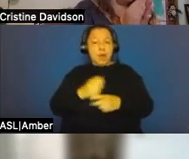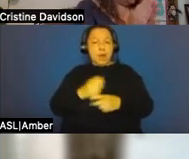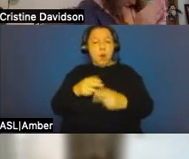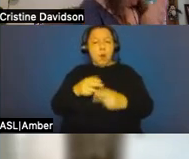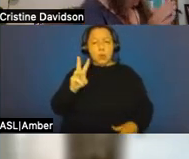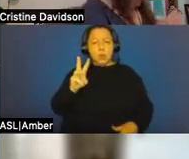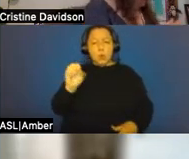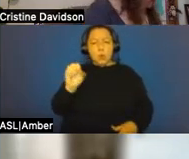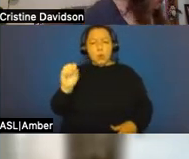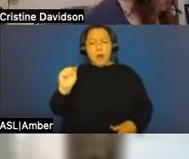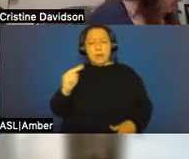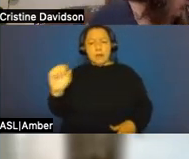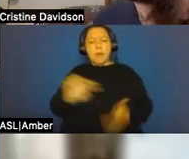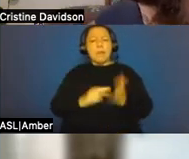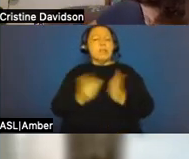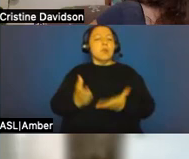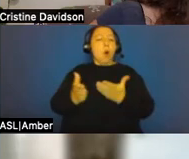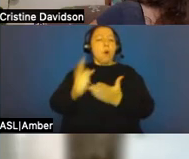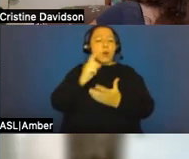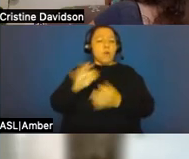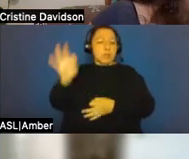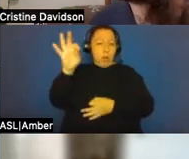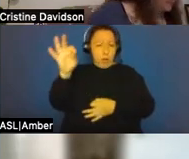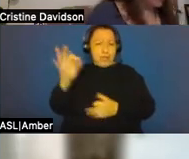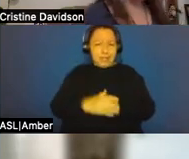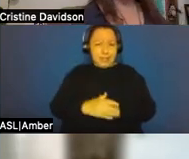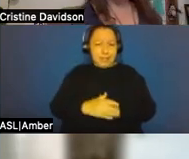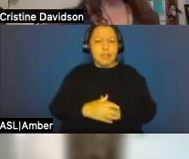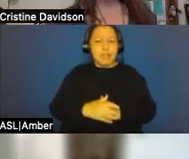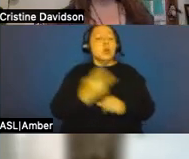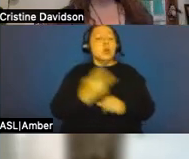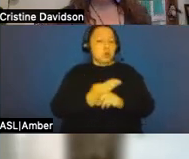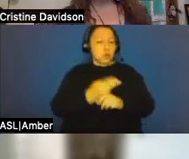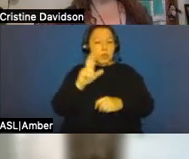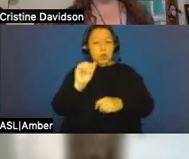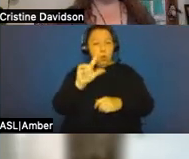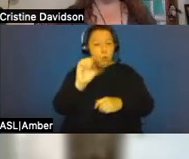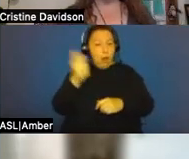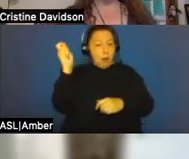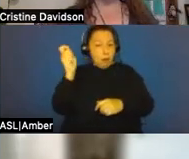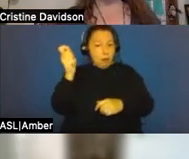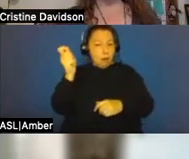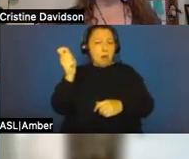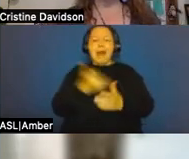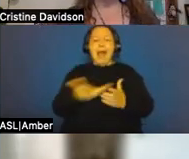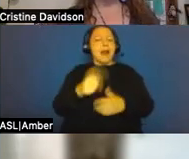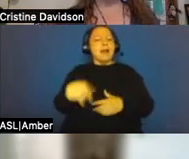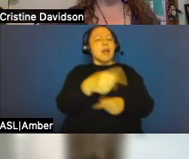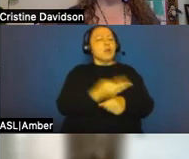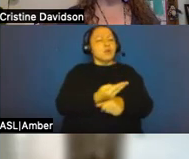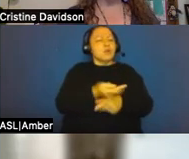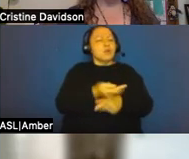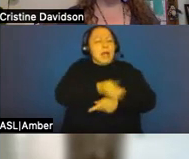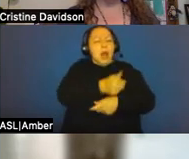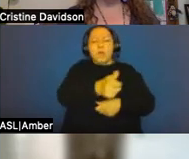offering for spirit. Also the use of a rattle. Anything you use to take good care of